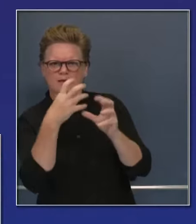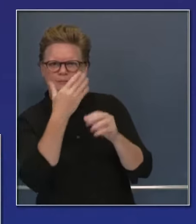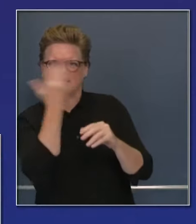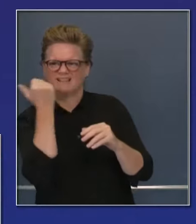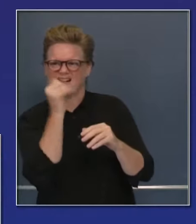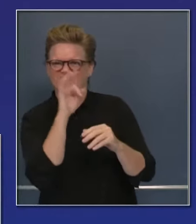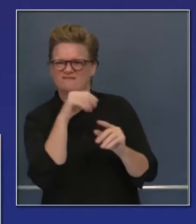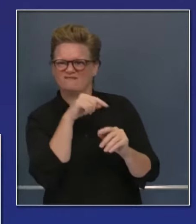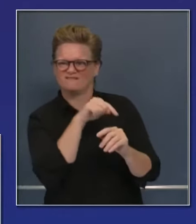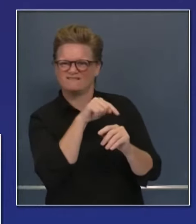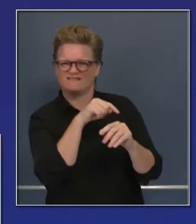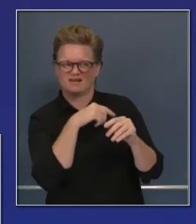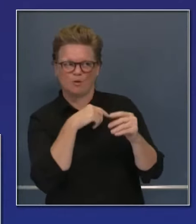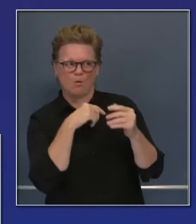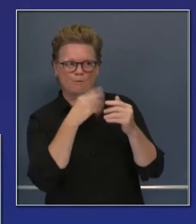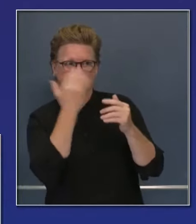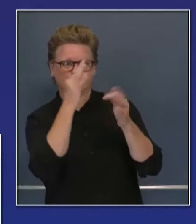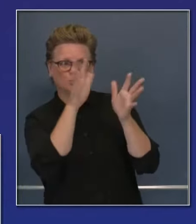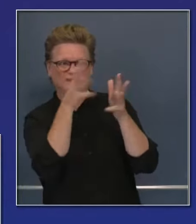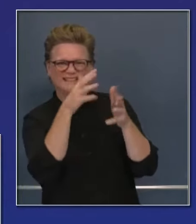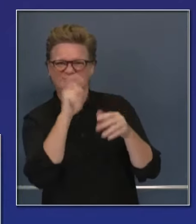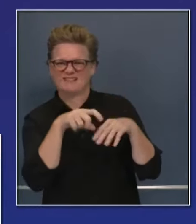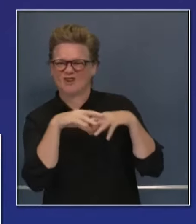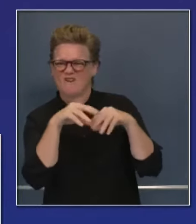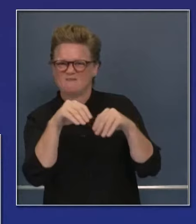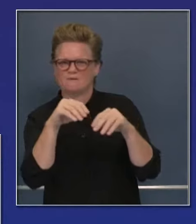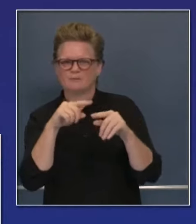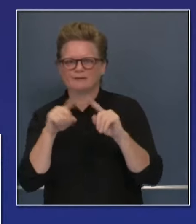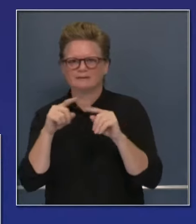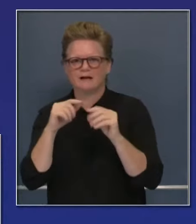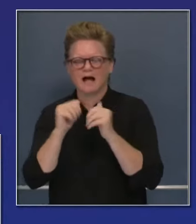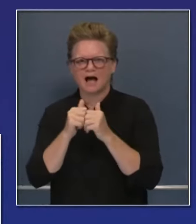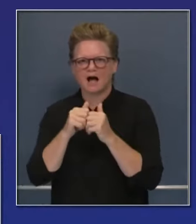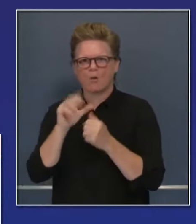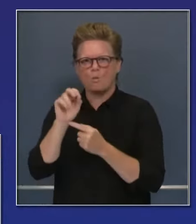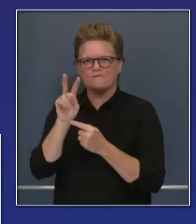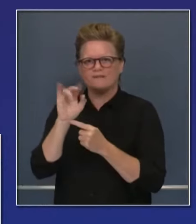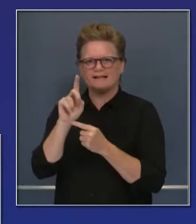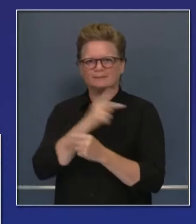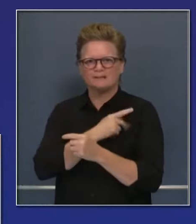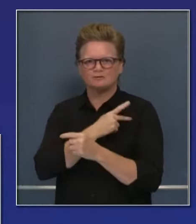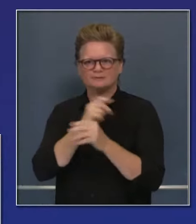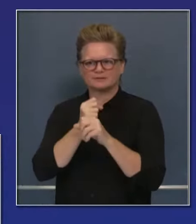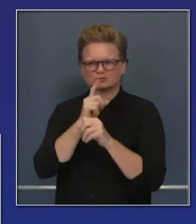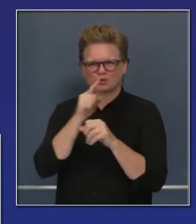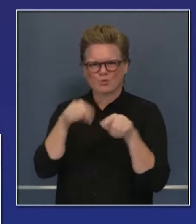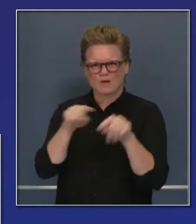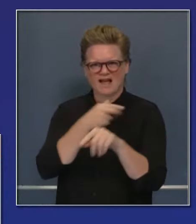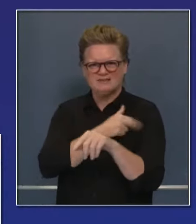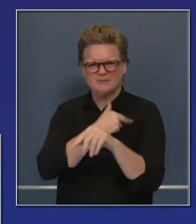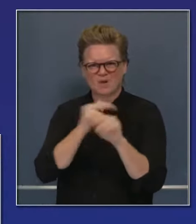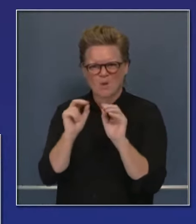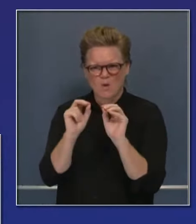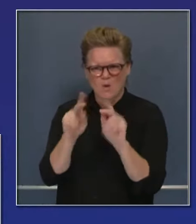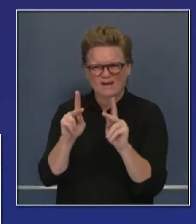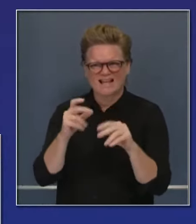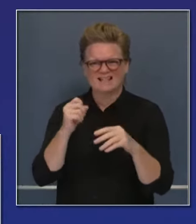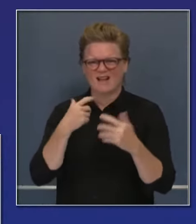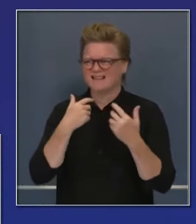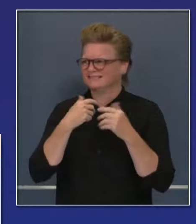and these very, very dry conditions, and to mitigate the spread, mitigate the ignition